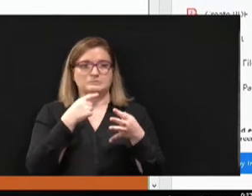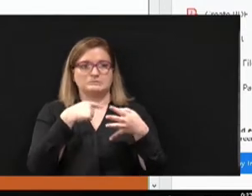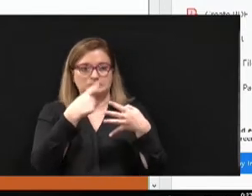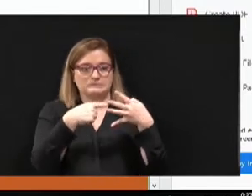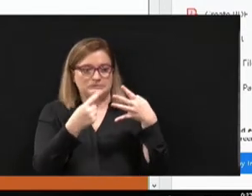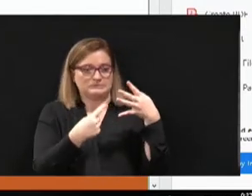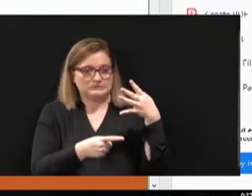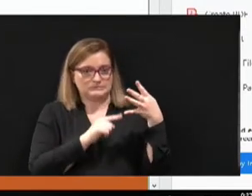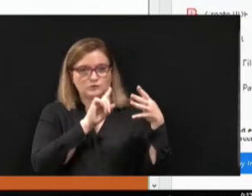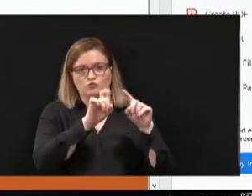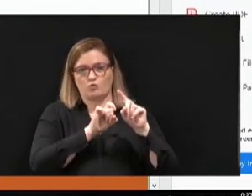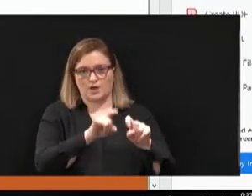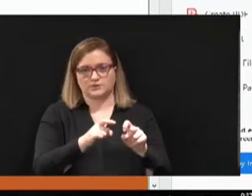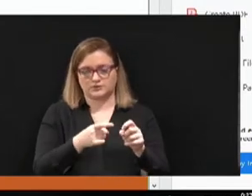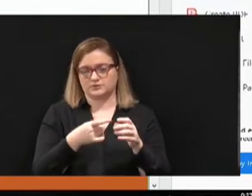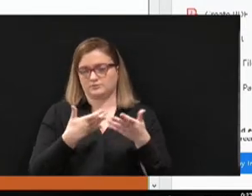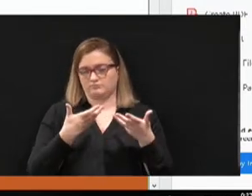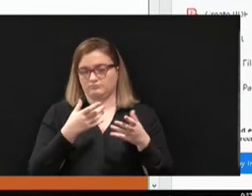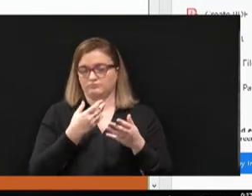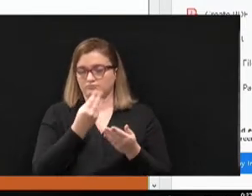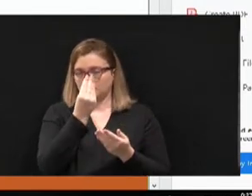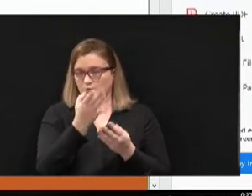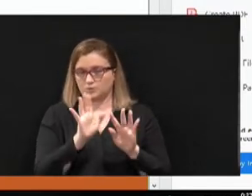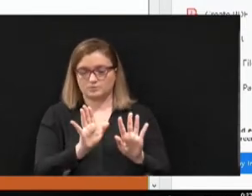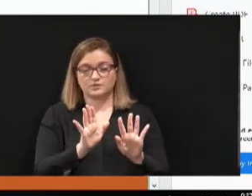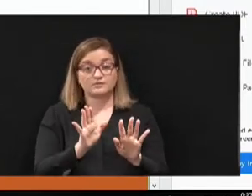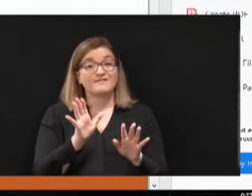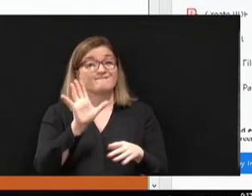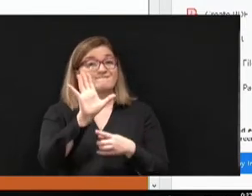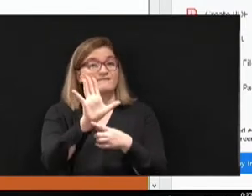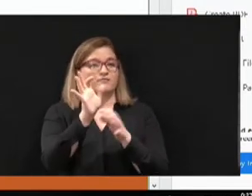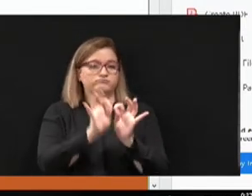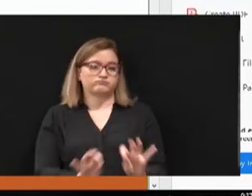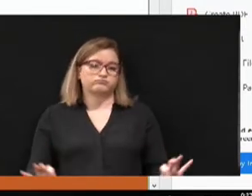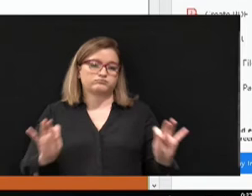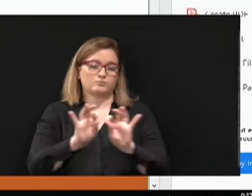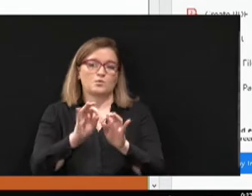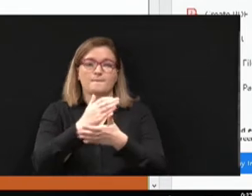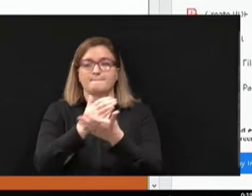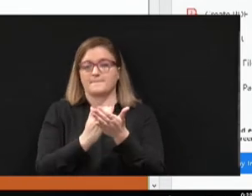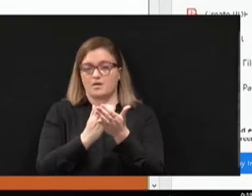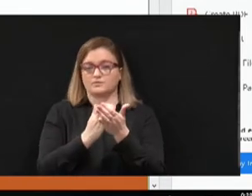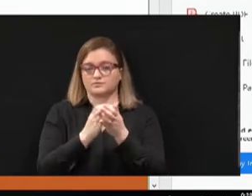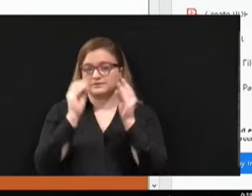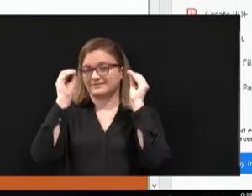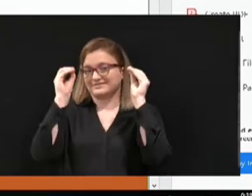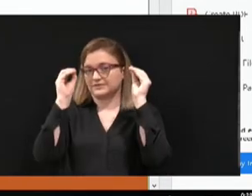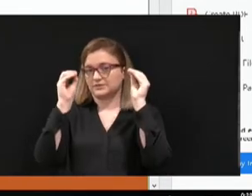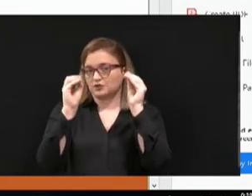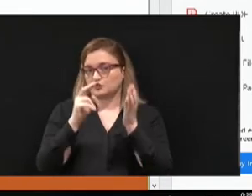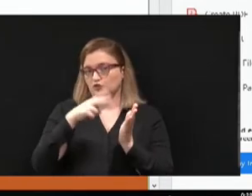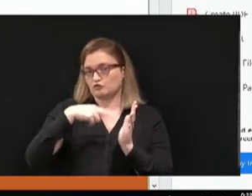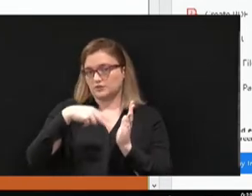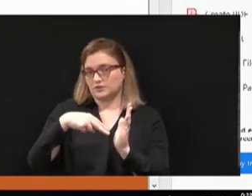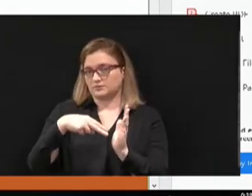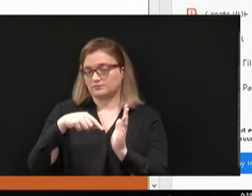came up with, and you all probably know this, is that there's five critical components of teaching reading. These are the things that need to